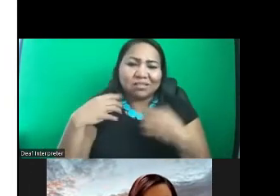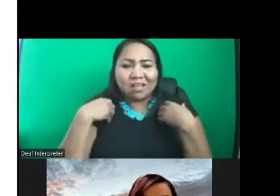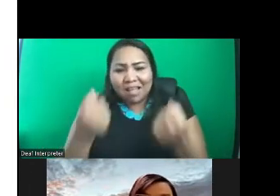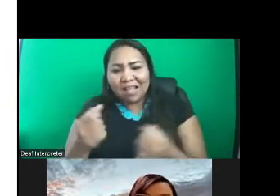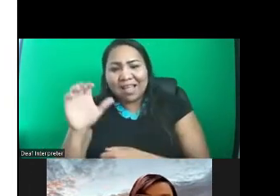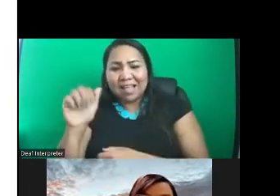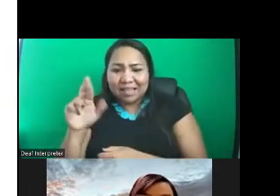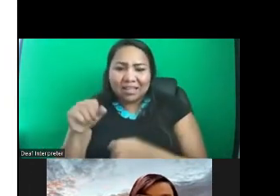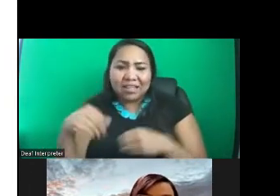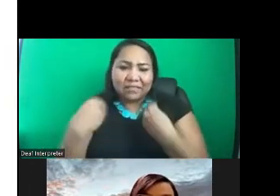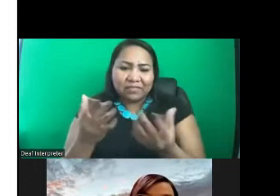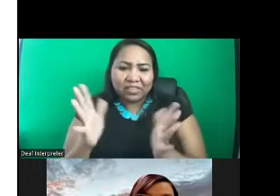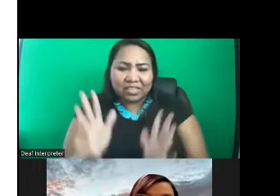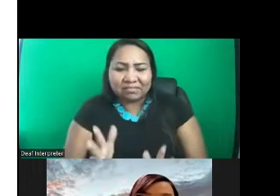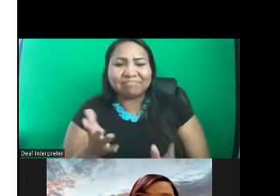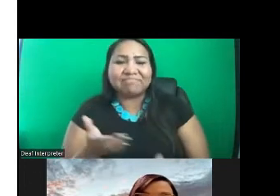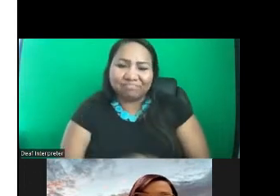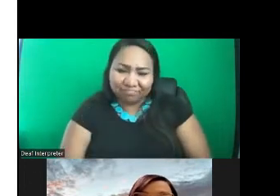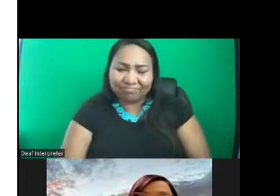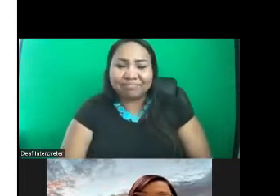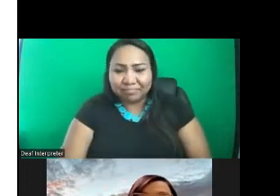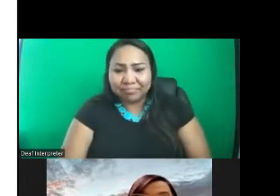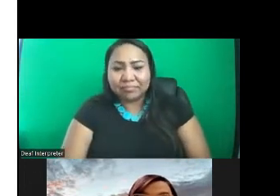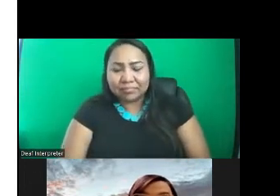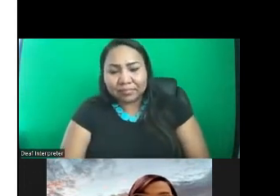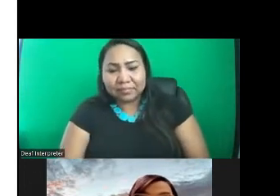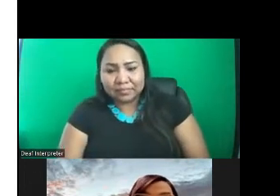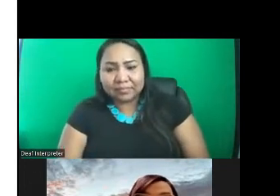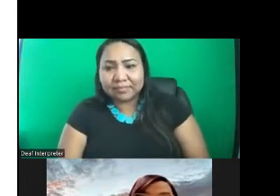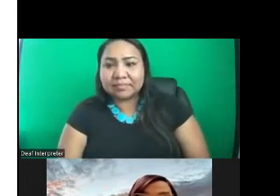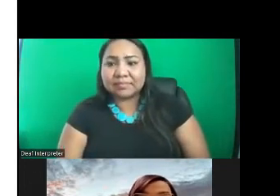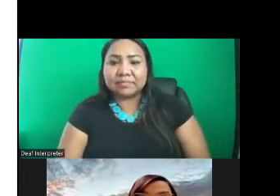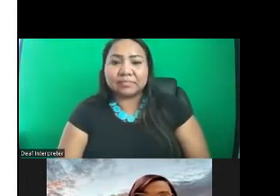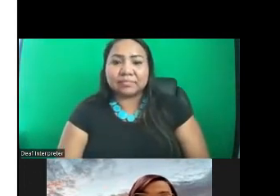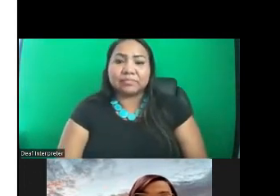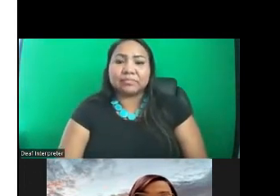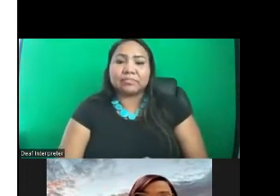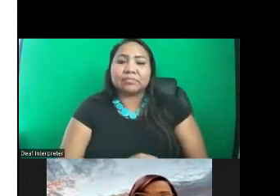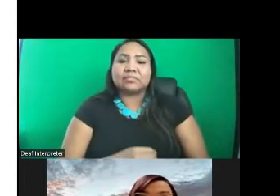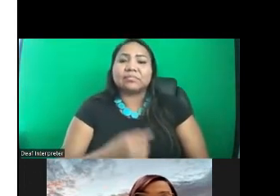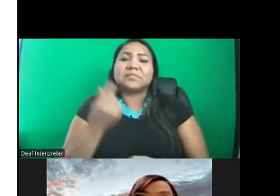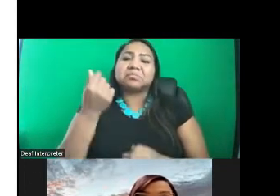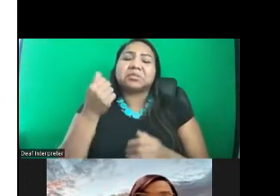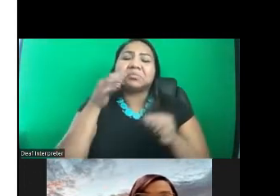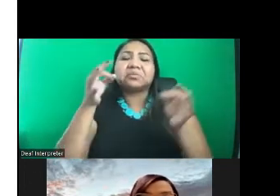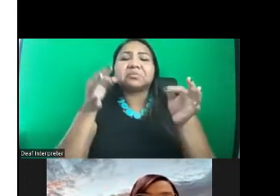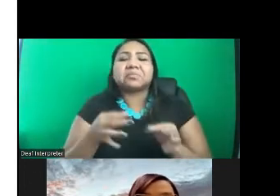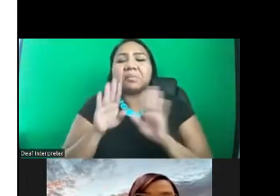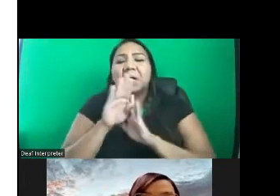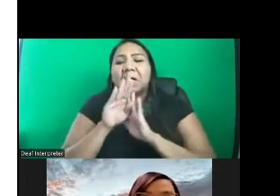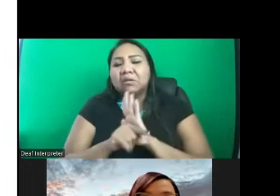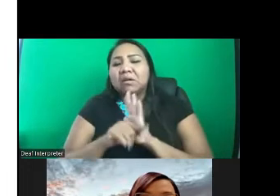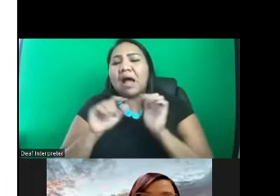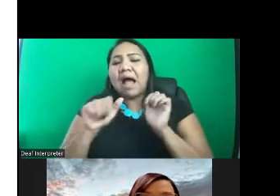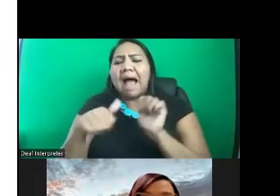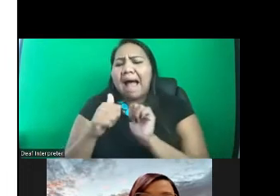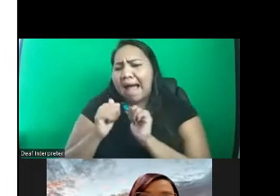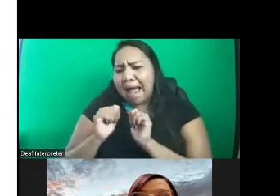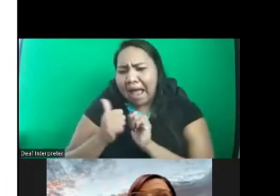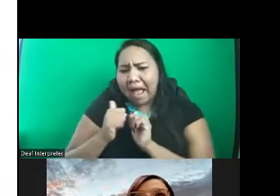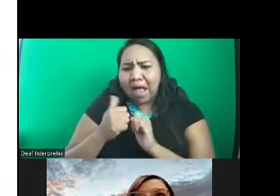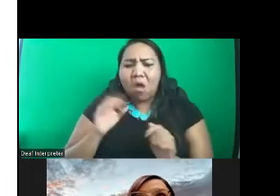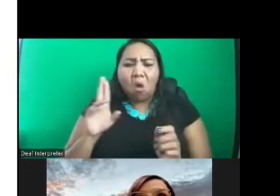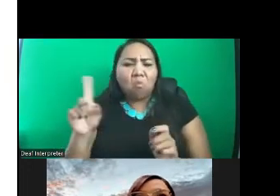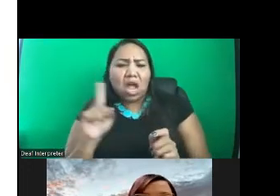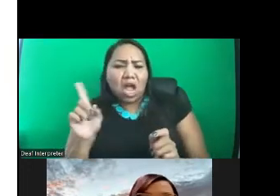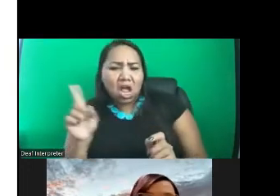please. So just to give you a little bit of a background about how where we're located and some